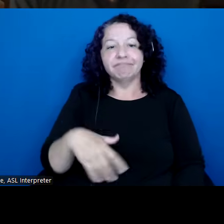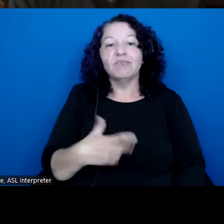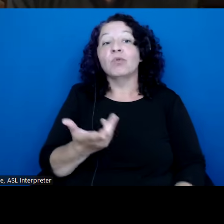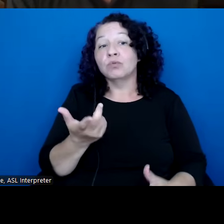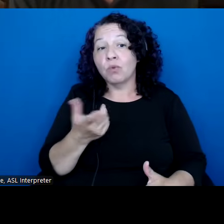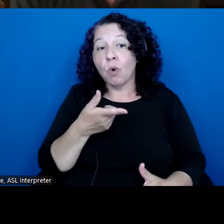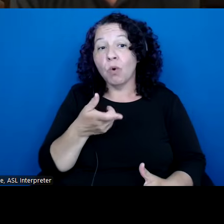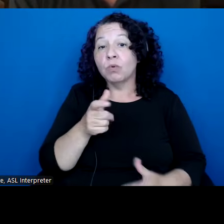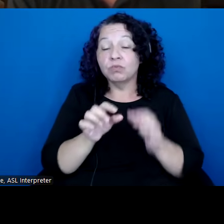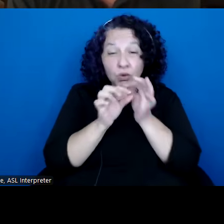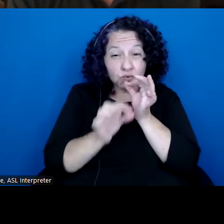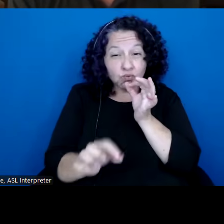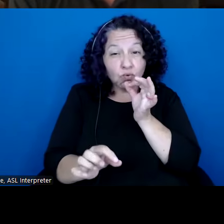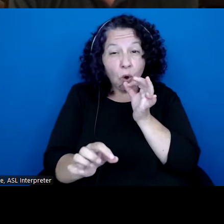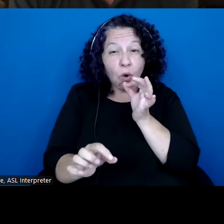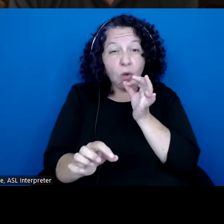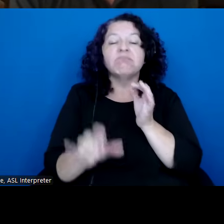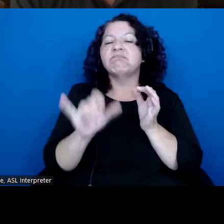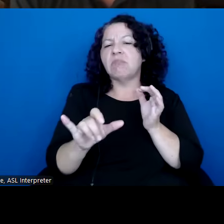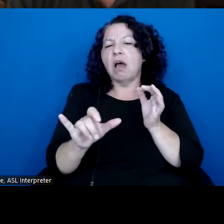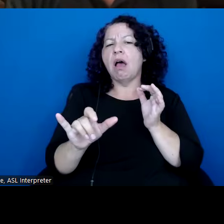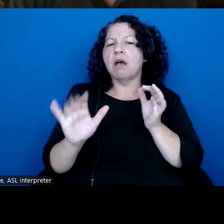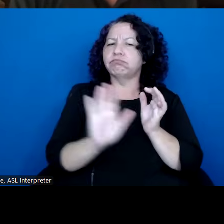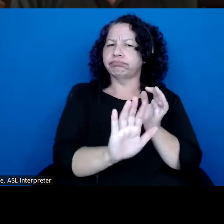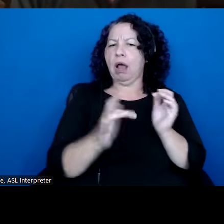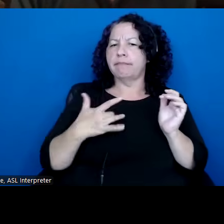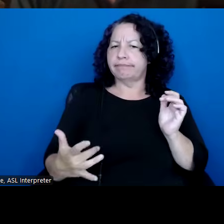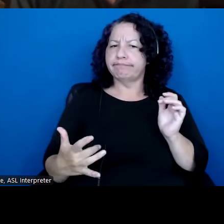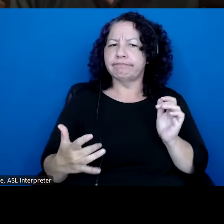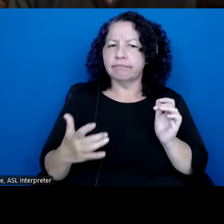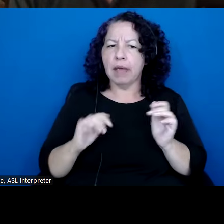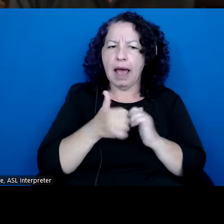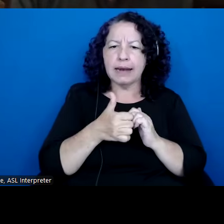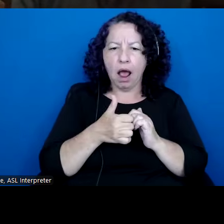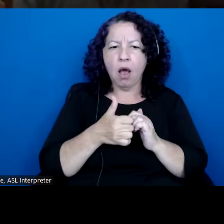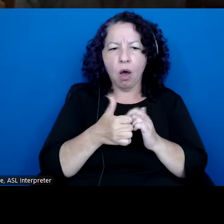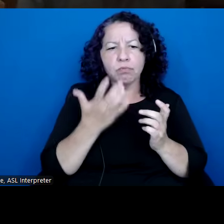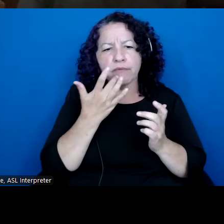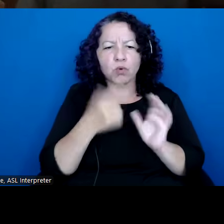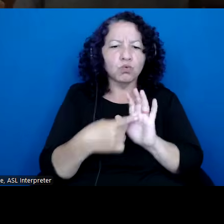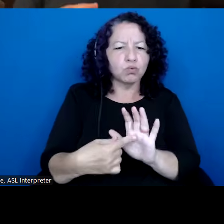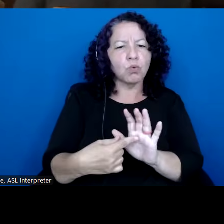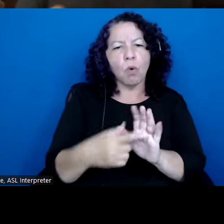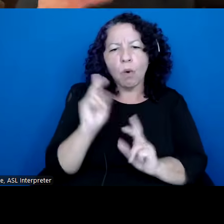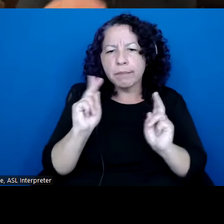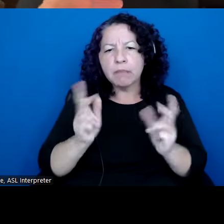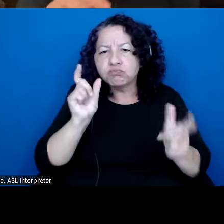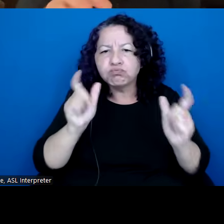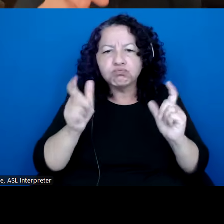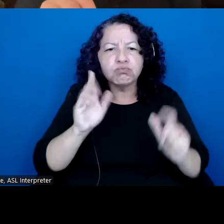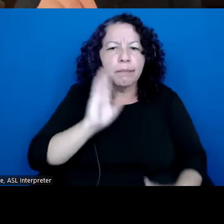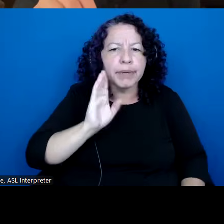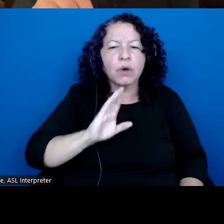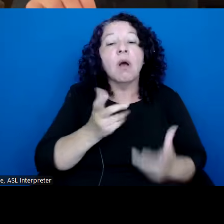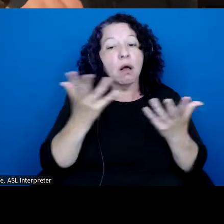Drinking through a straw is kind of the classic way that they liked to depict beer consumption in Mesopotamia. There are